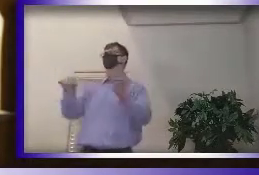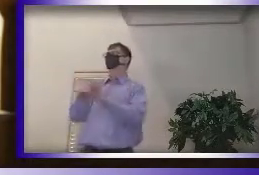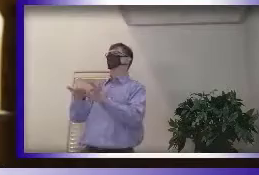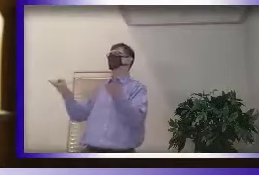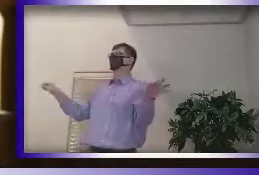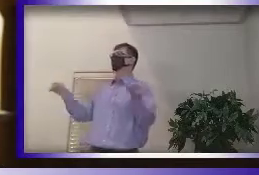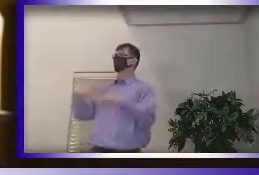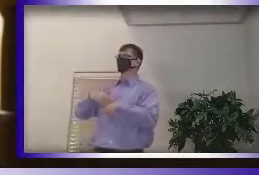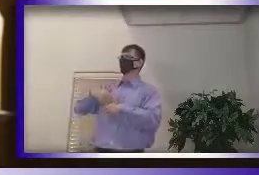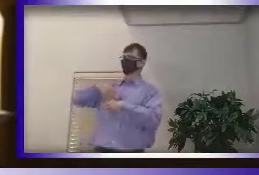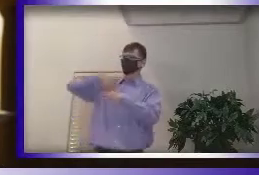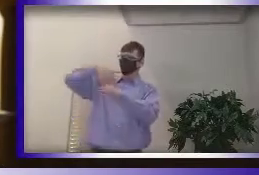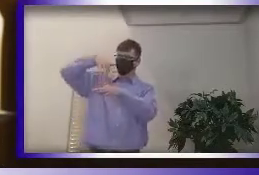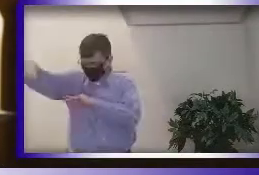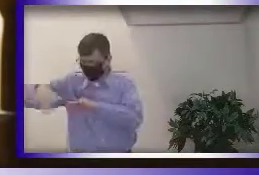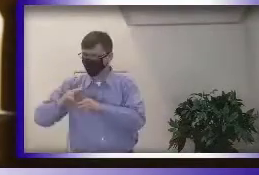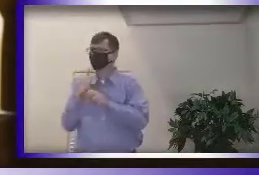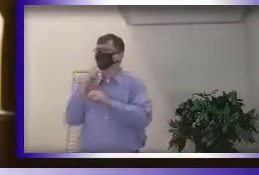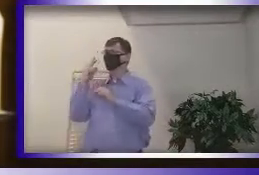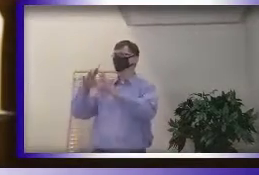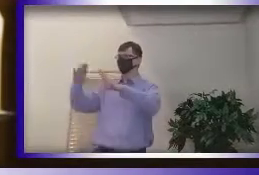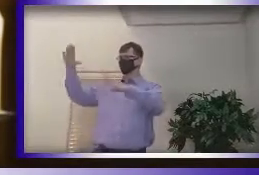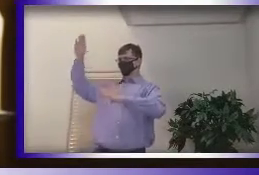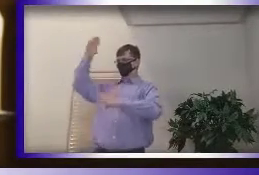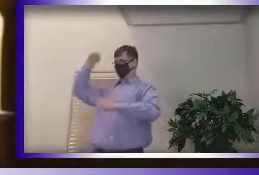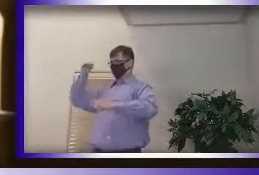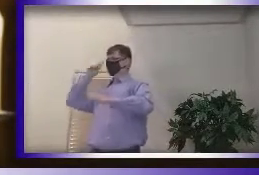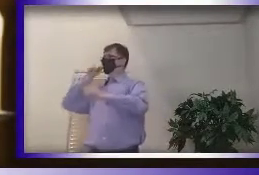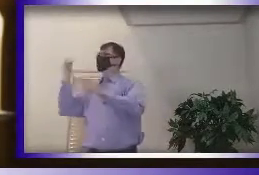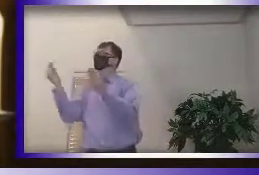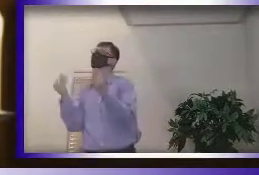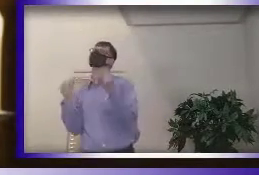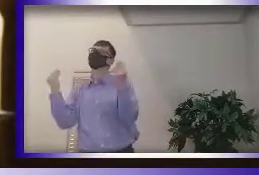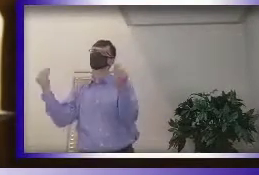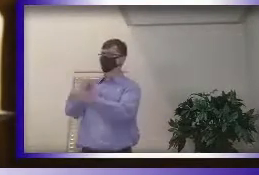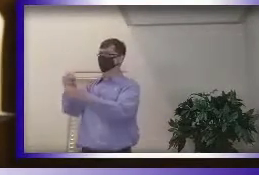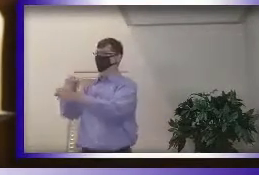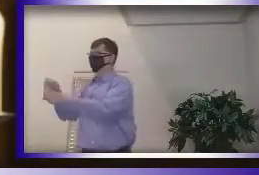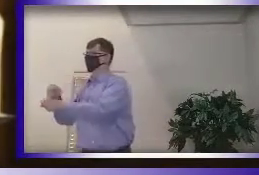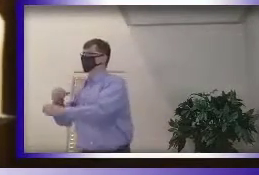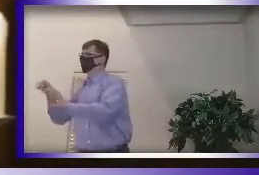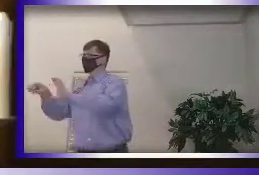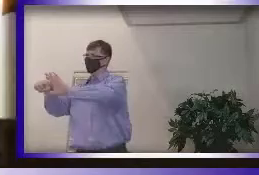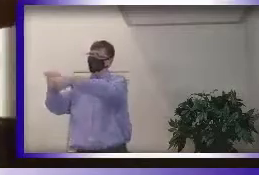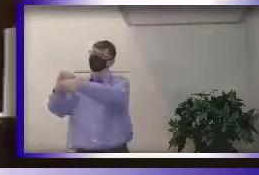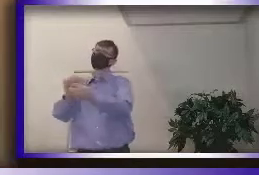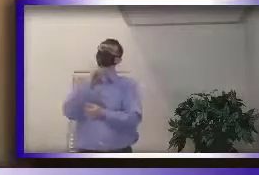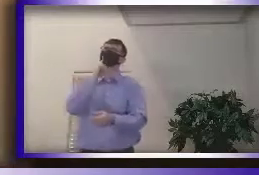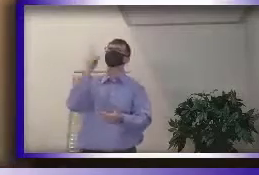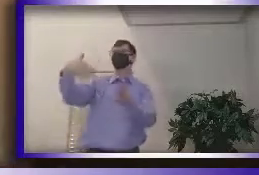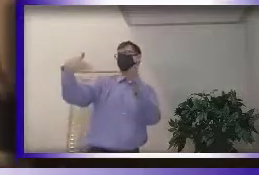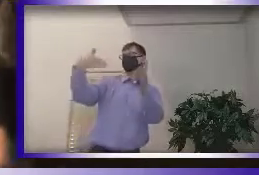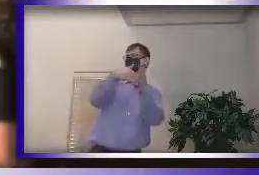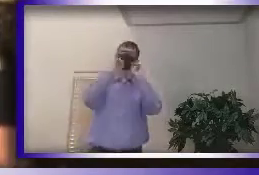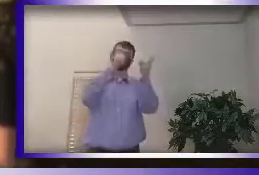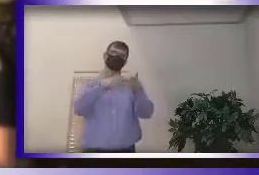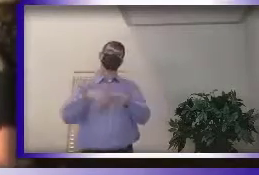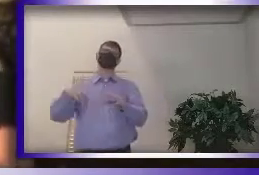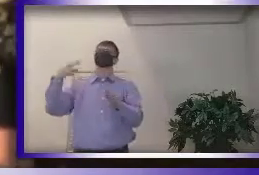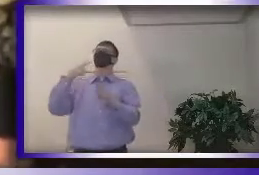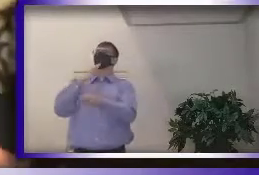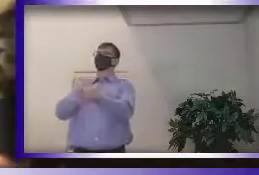started hearing Say Their Names, what was being called for was stop saying the names of killers and start talking about